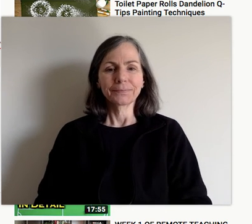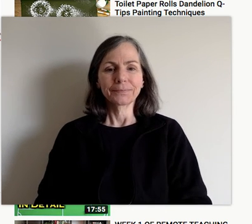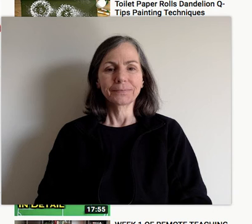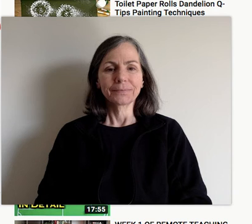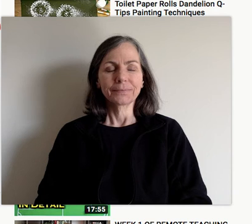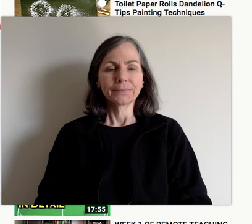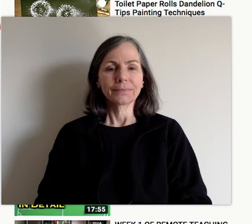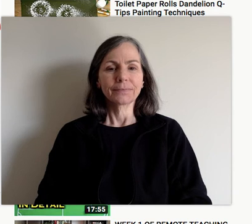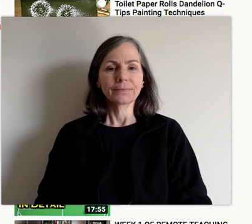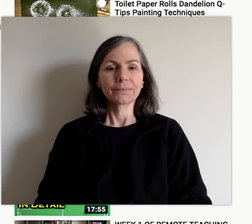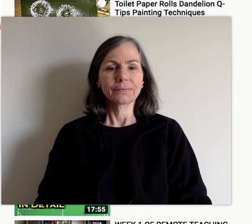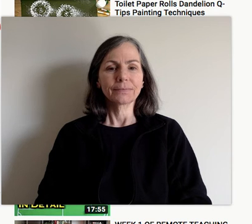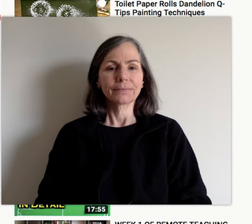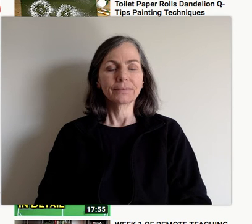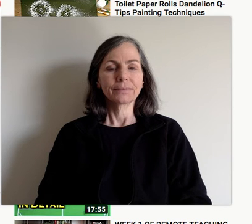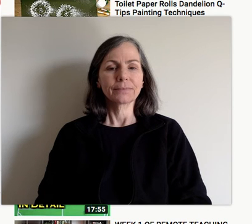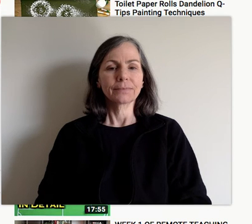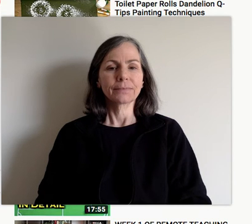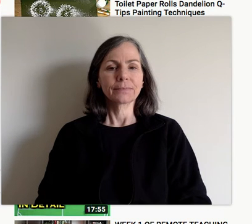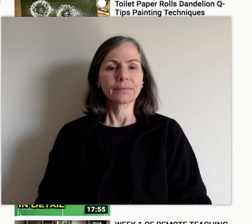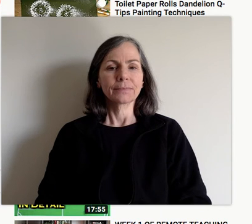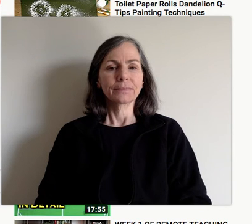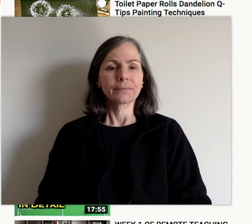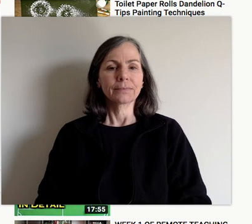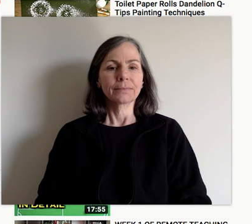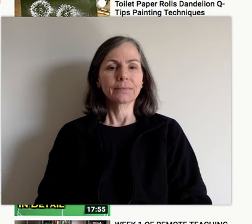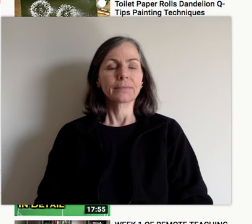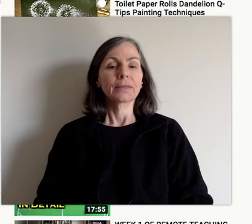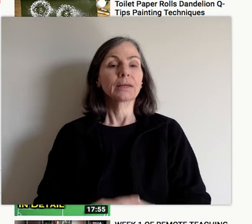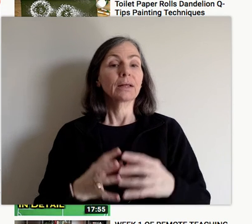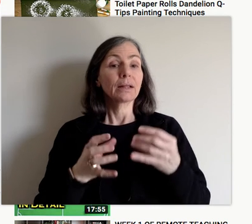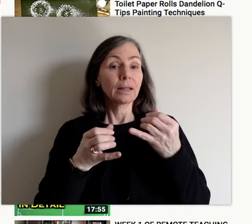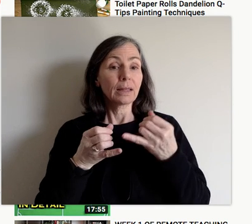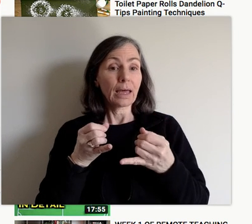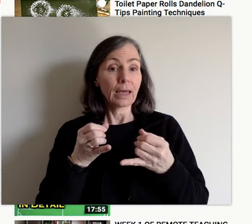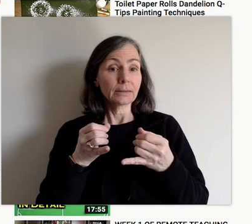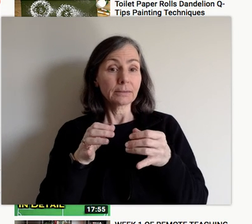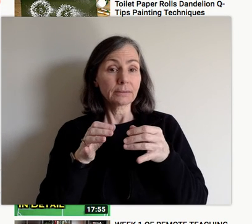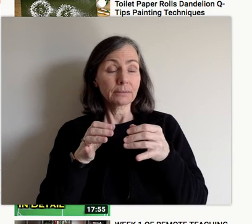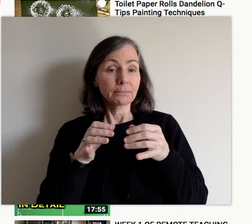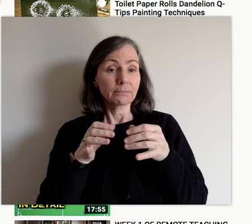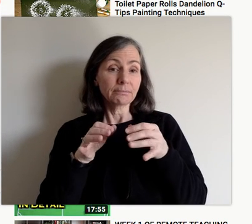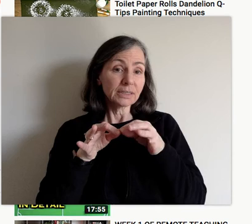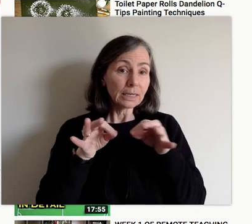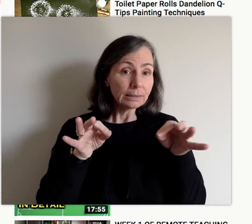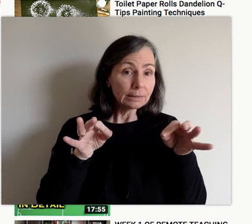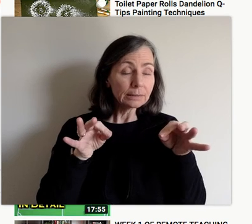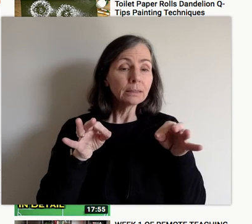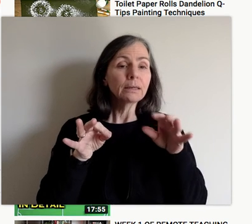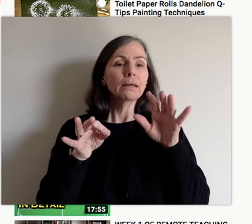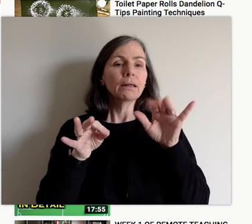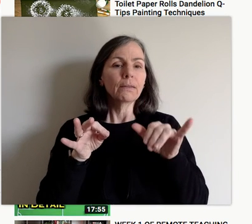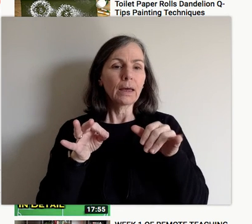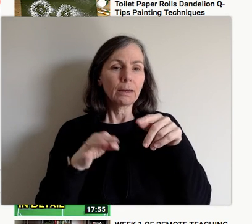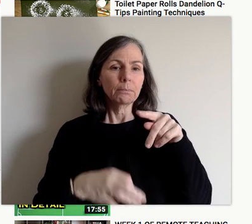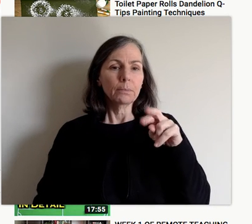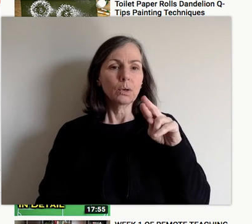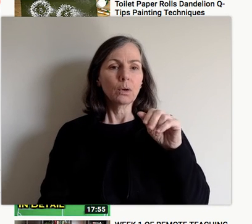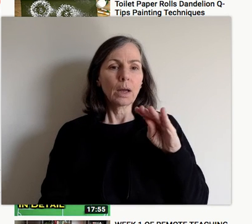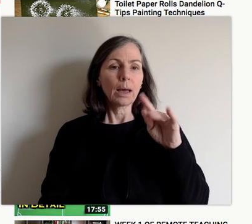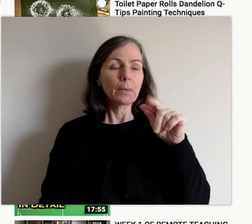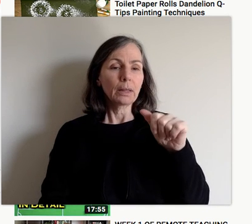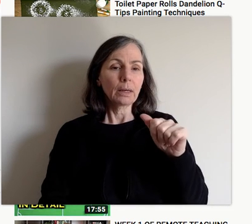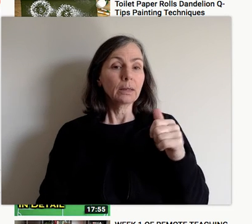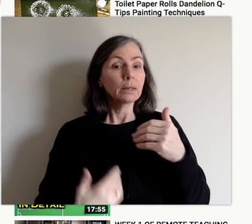So in the bottom right corner, this parabola has a line of symmetry at